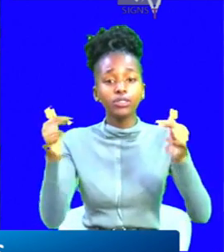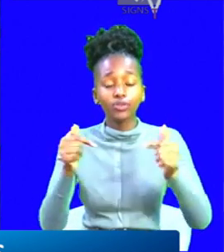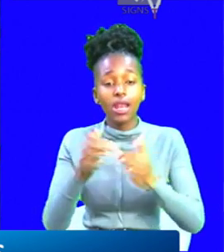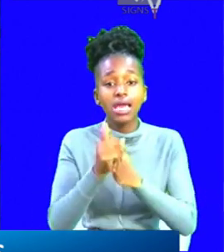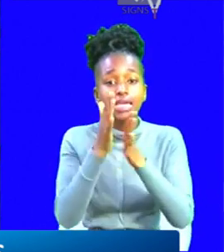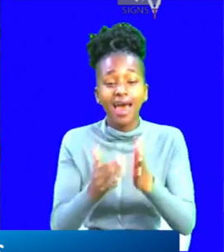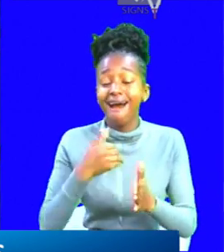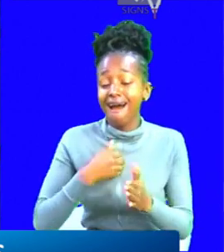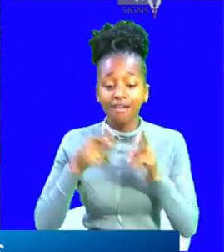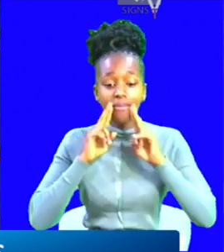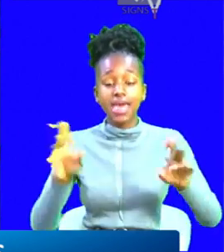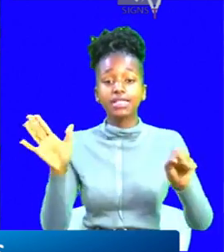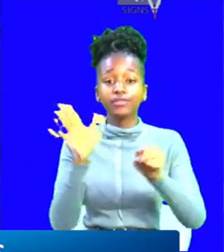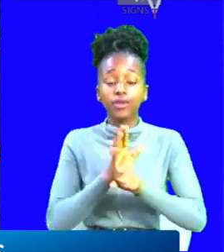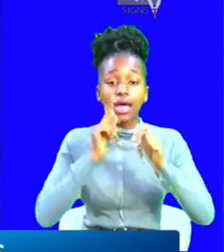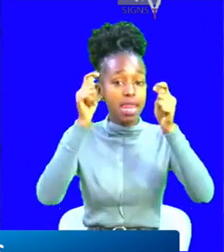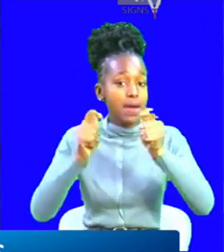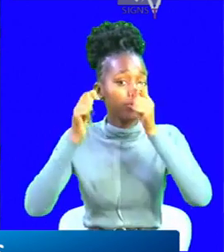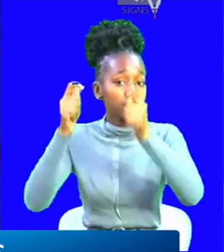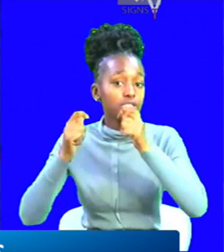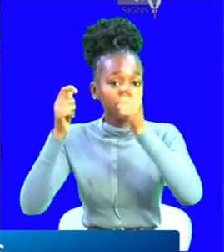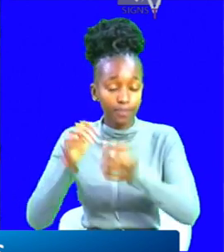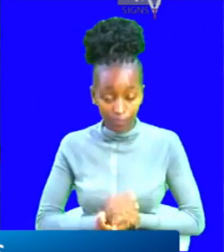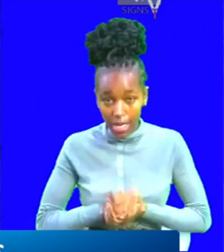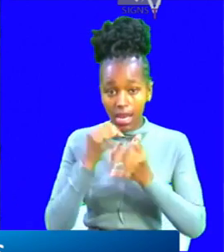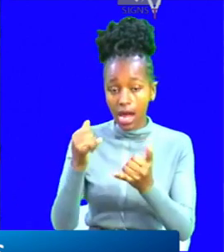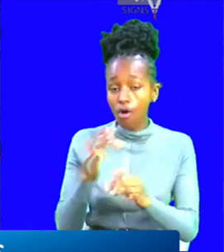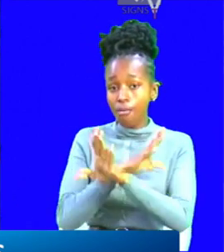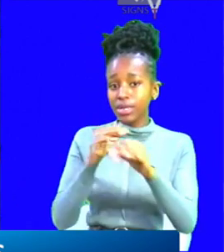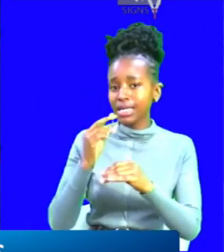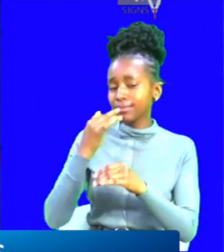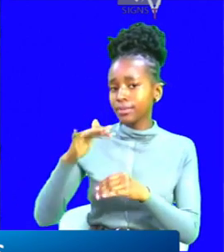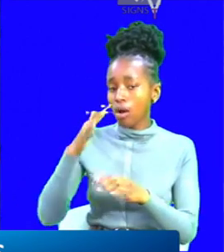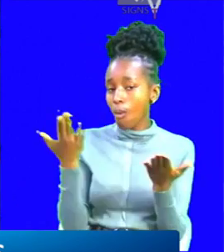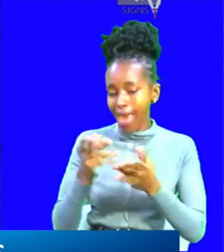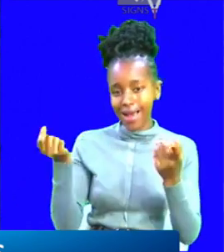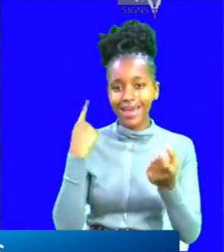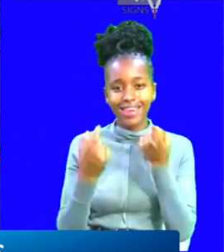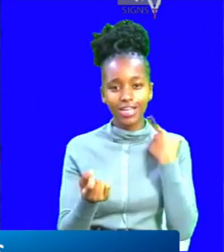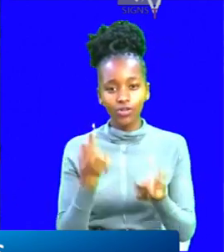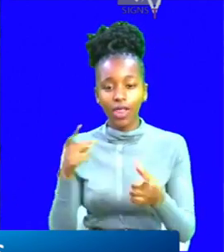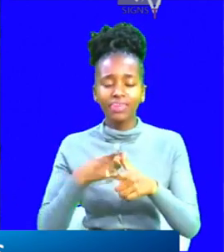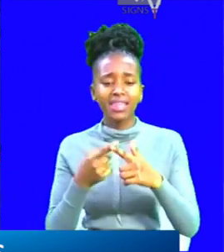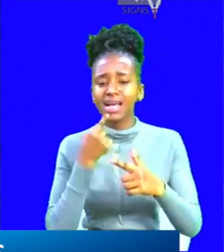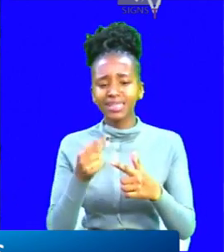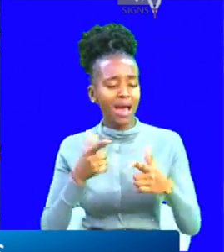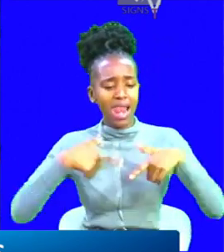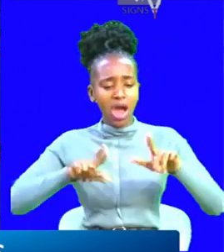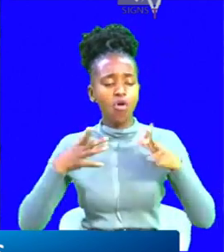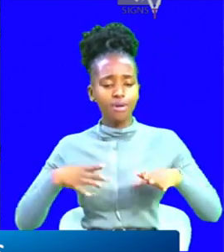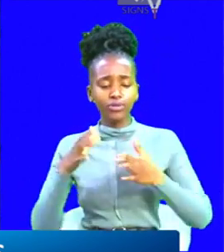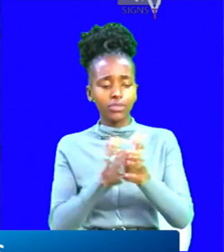peaceful demonstrations. Speaking in Kericho, the president said his government will not condone the destruction of property and